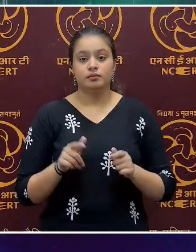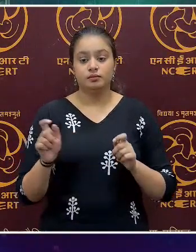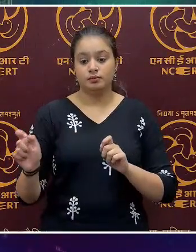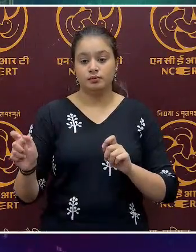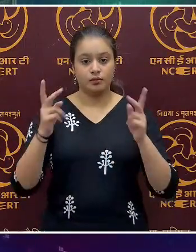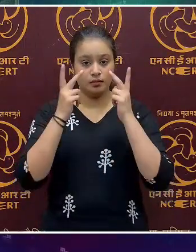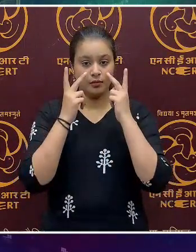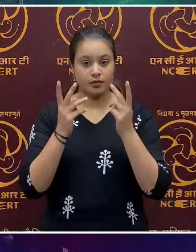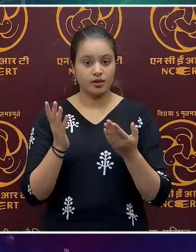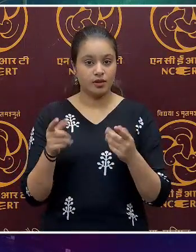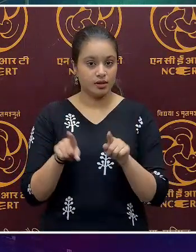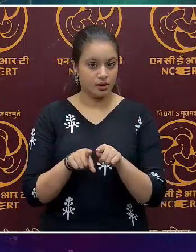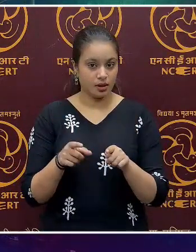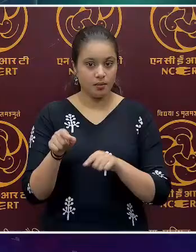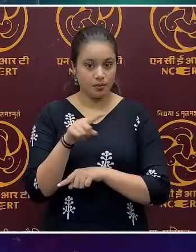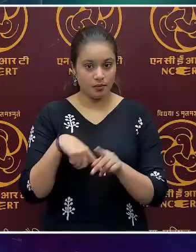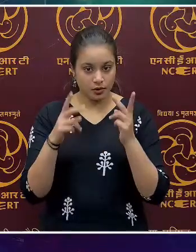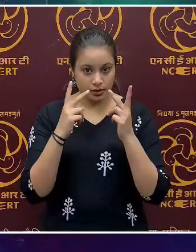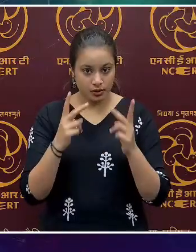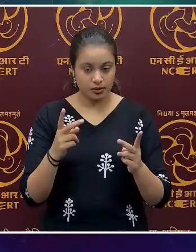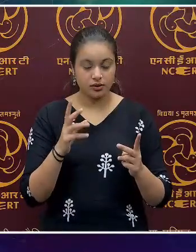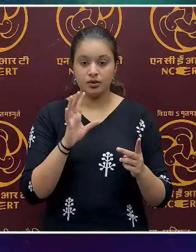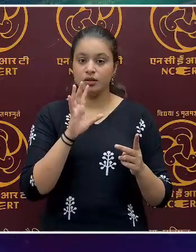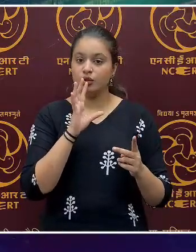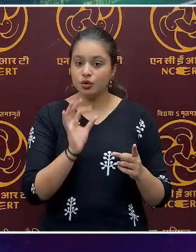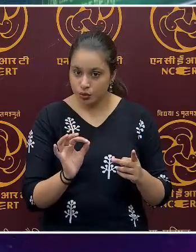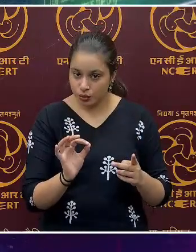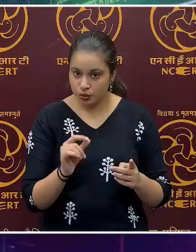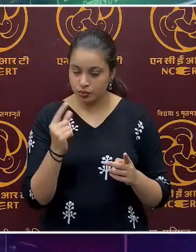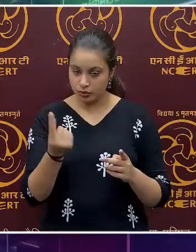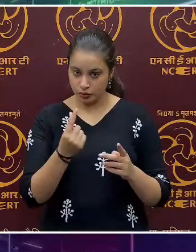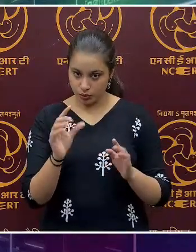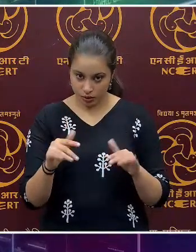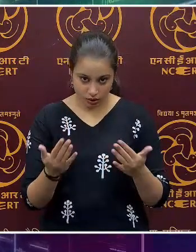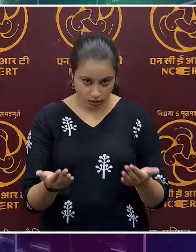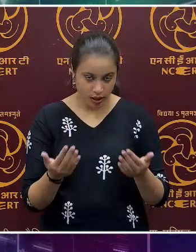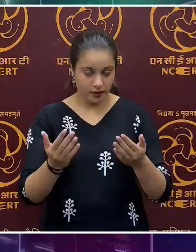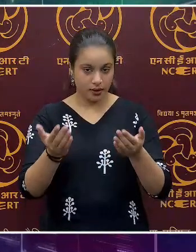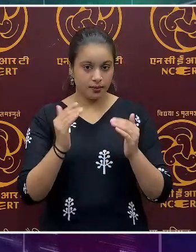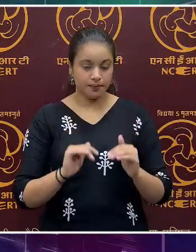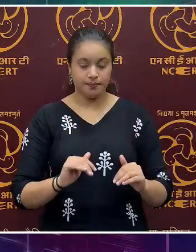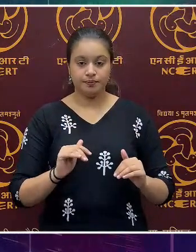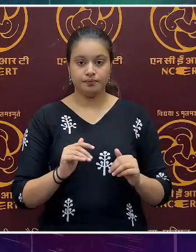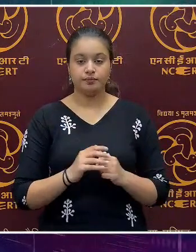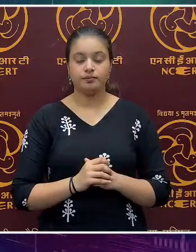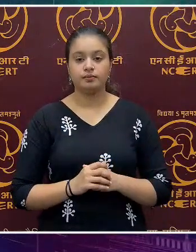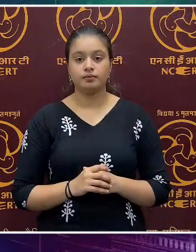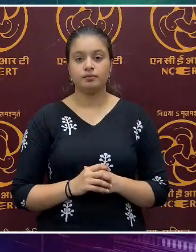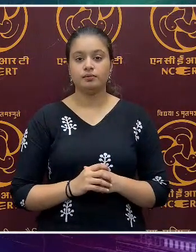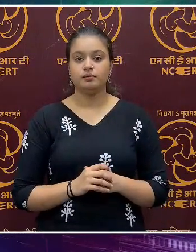will appear. Like you can see real life procedure is there, and